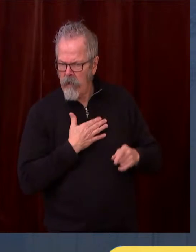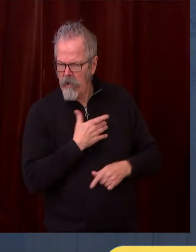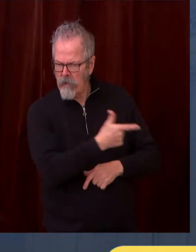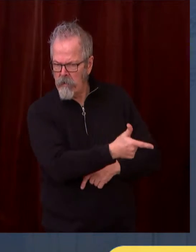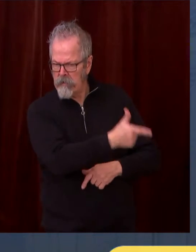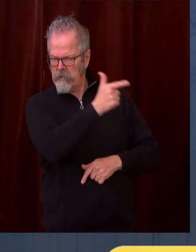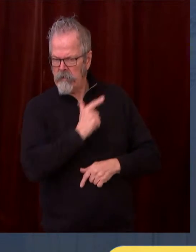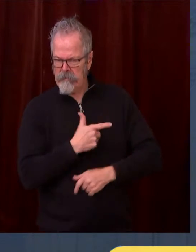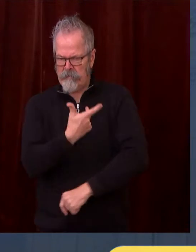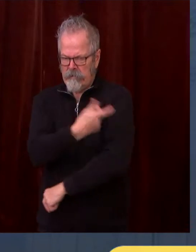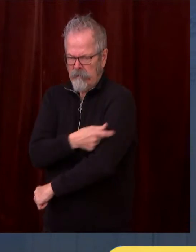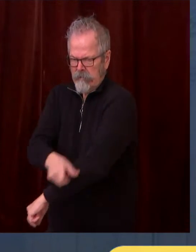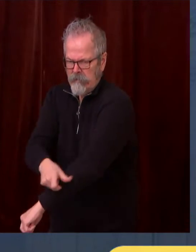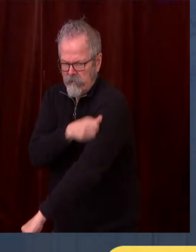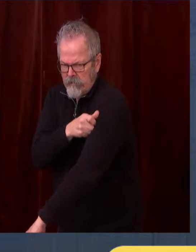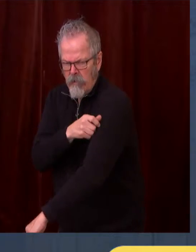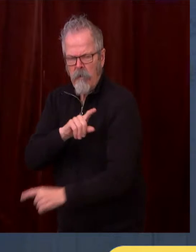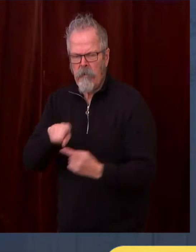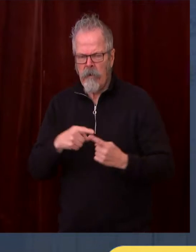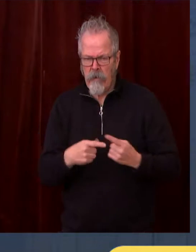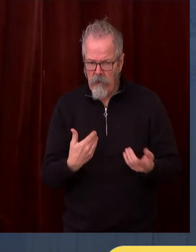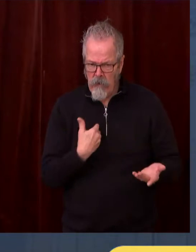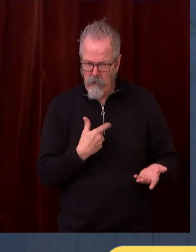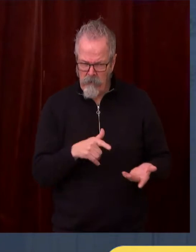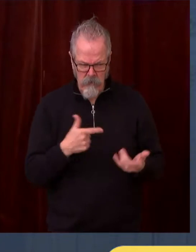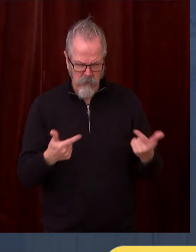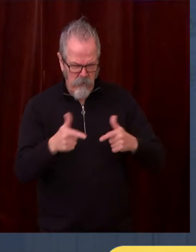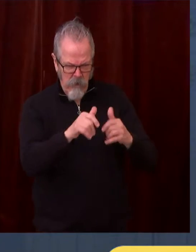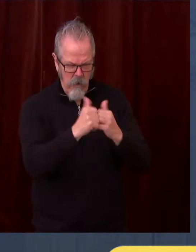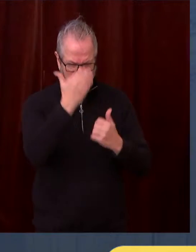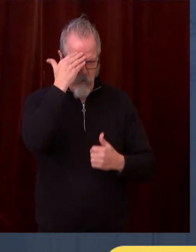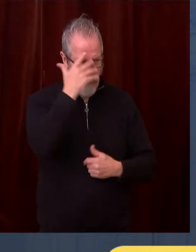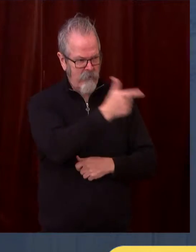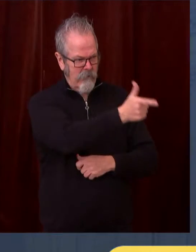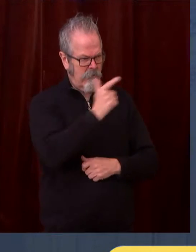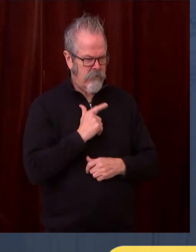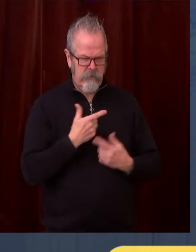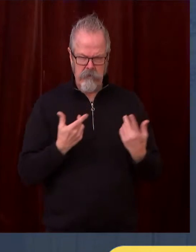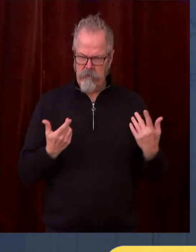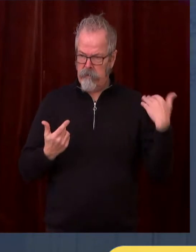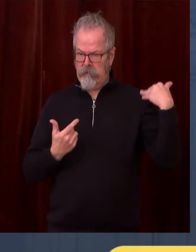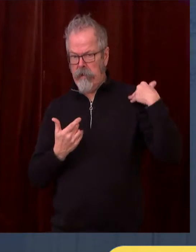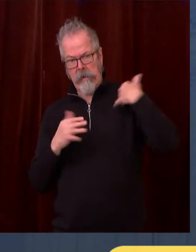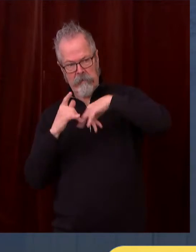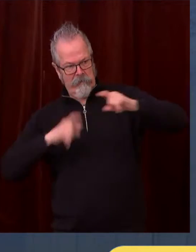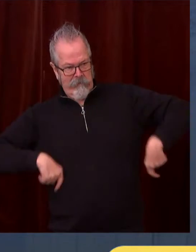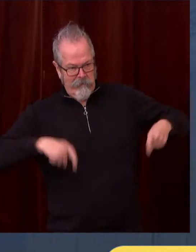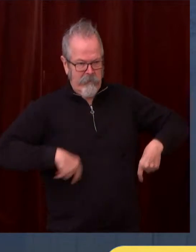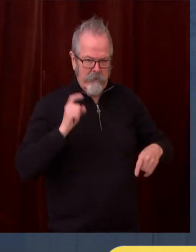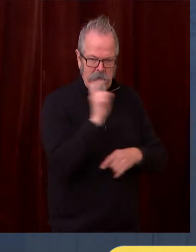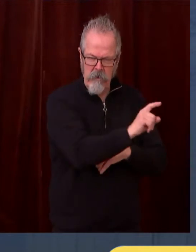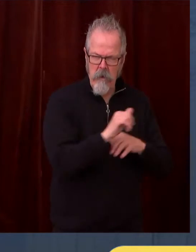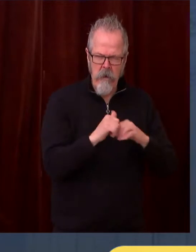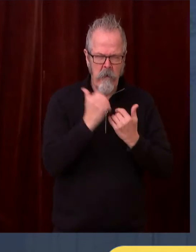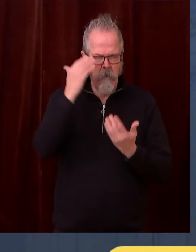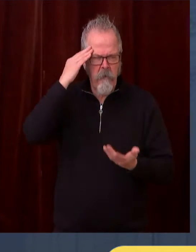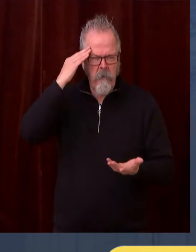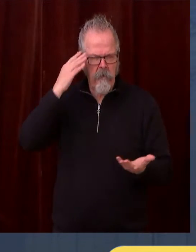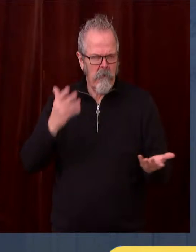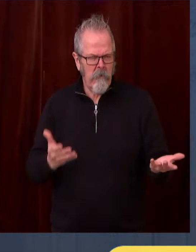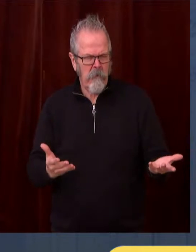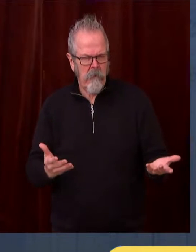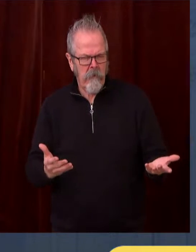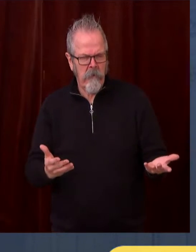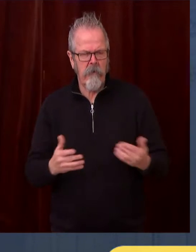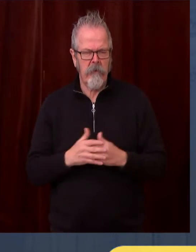some recommendations about priority decisions going forward. We're waiting to hear from those before we make our own